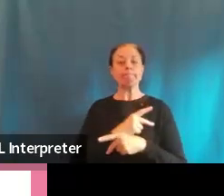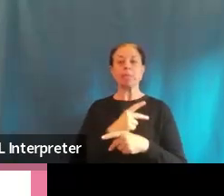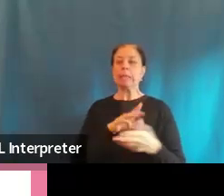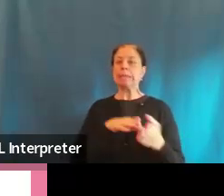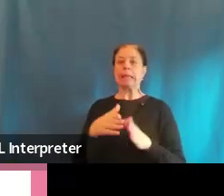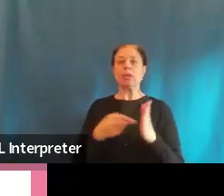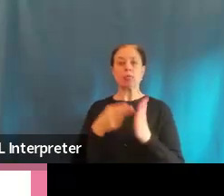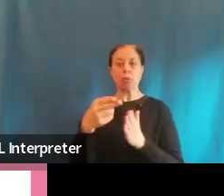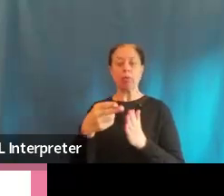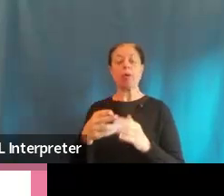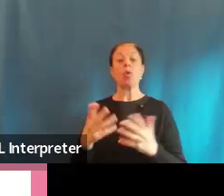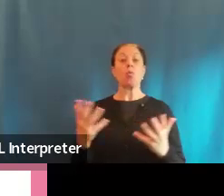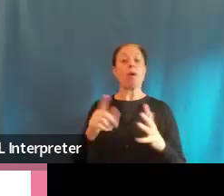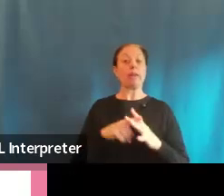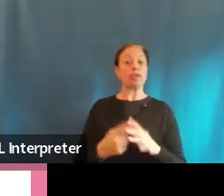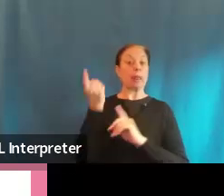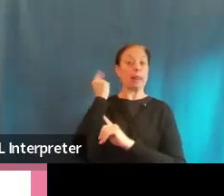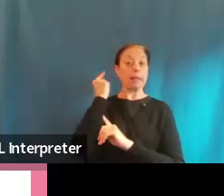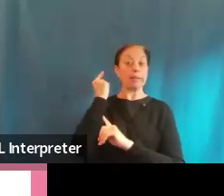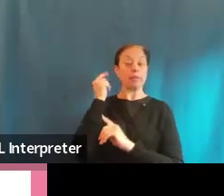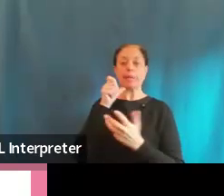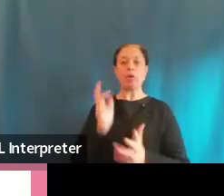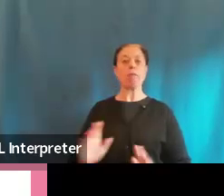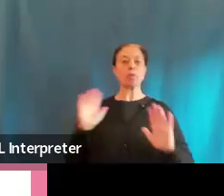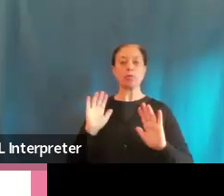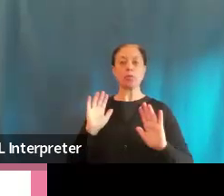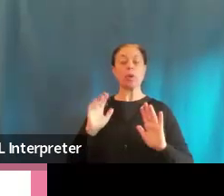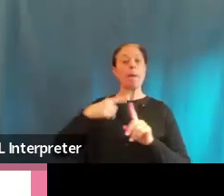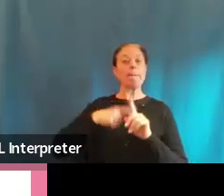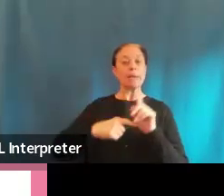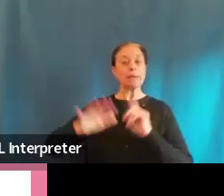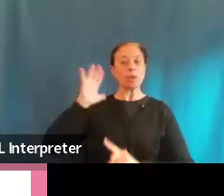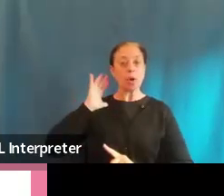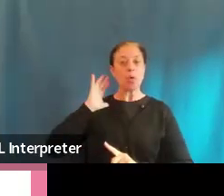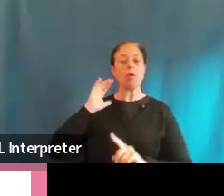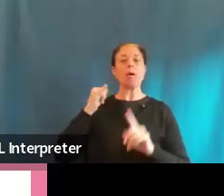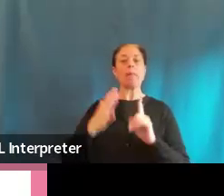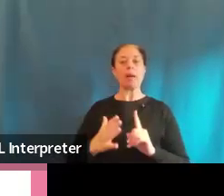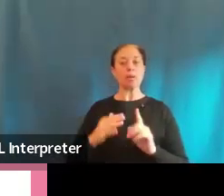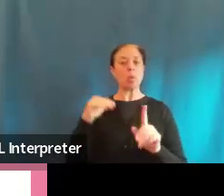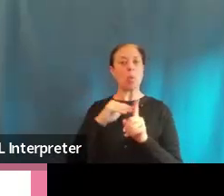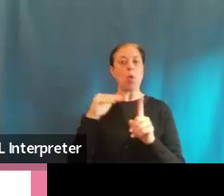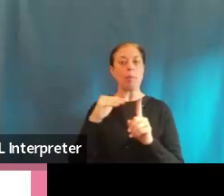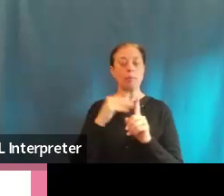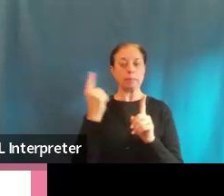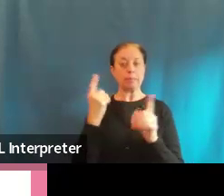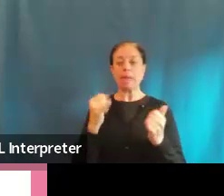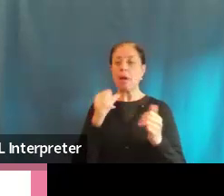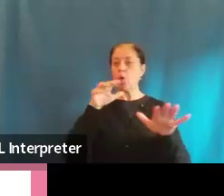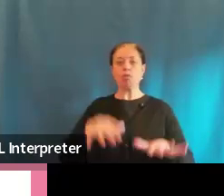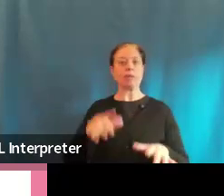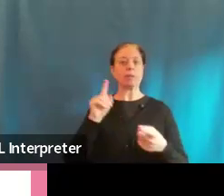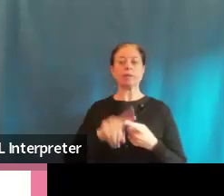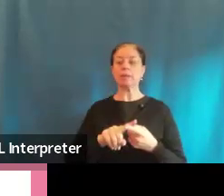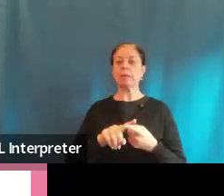deadlier truth, that what they started last year isn't over. Months ago, the Edgemore Players woke something up, and now it won't rest until